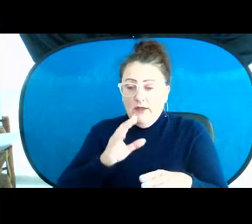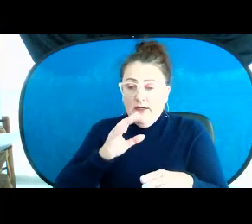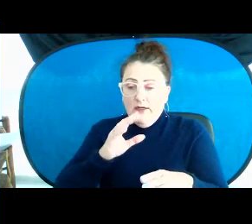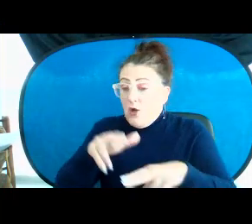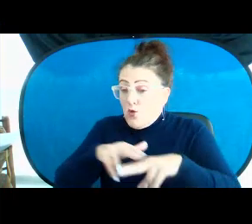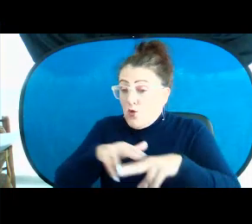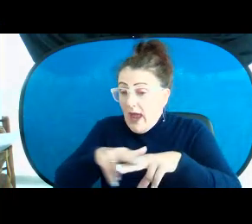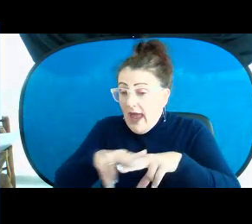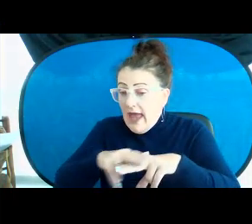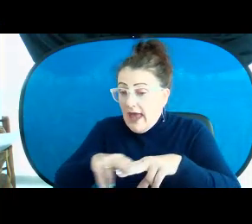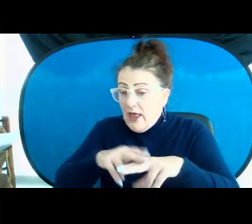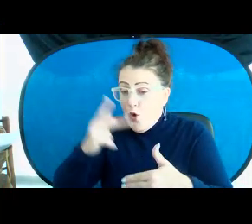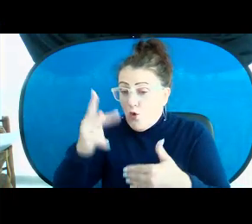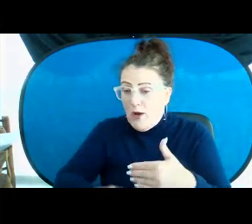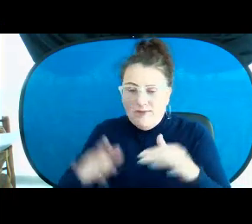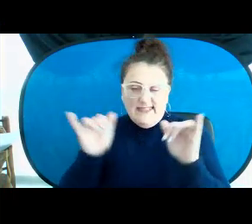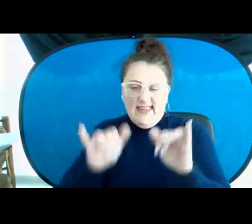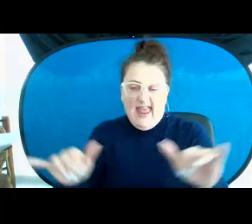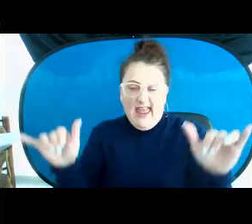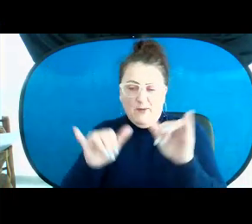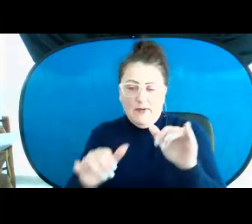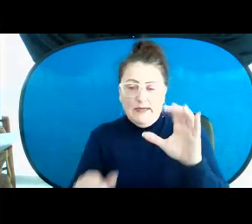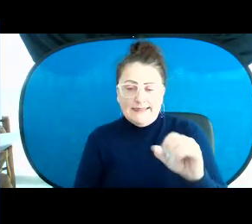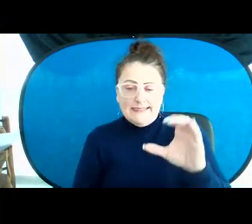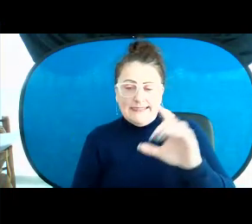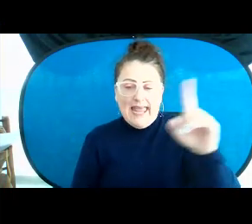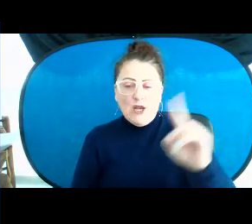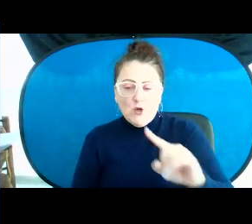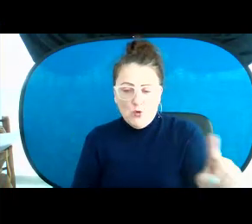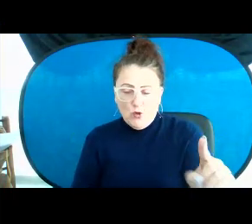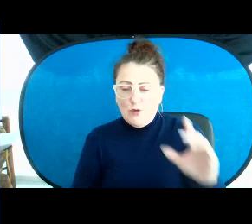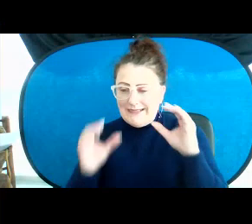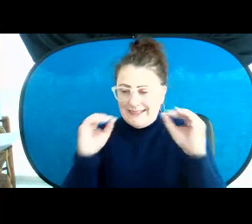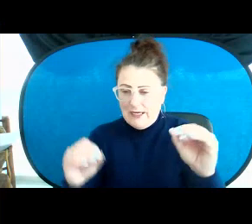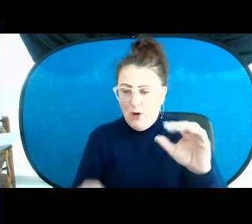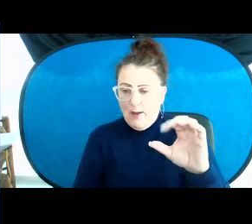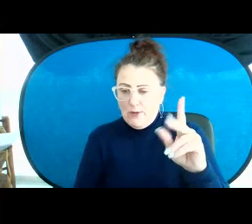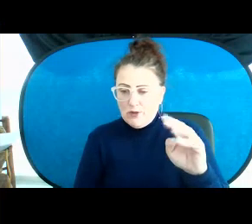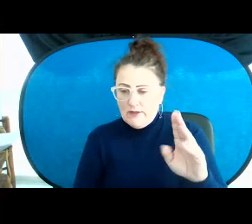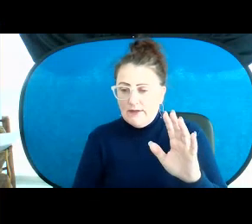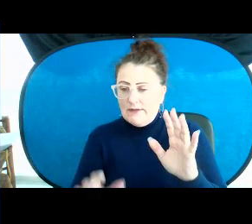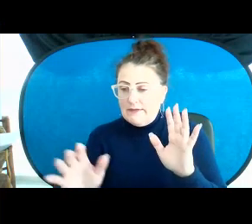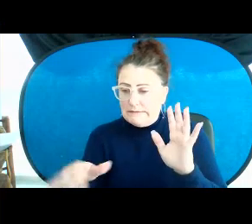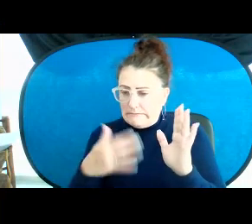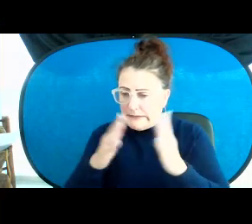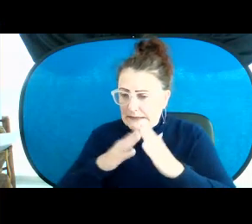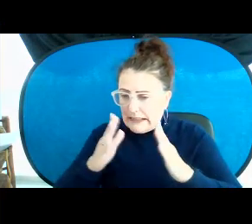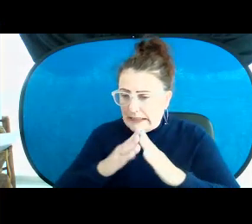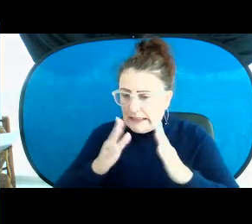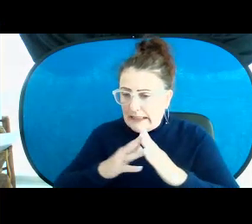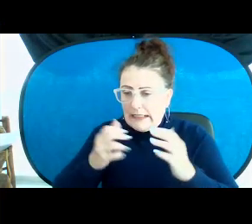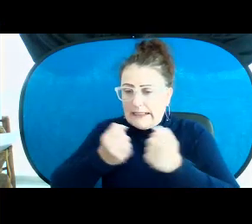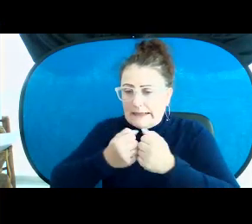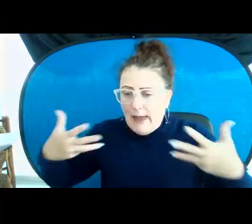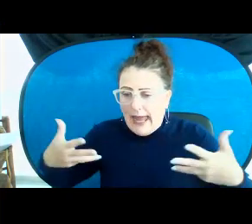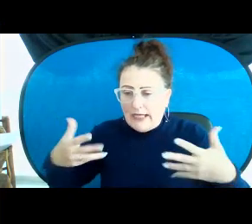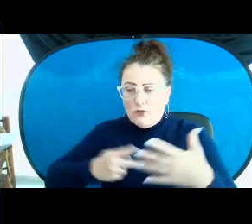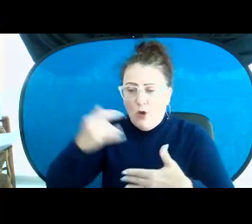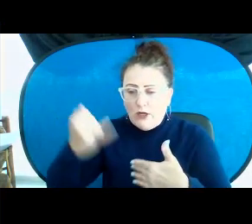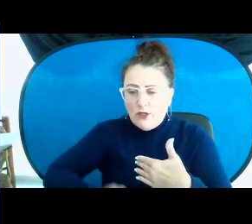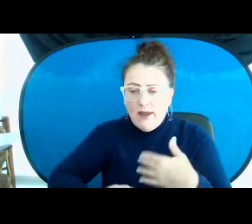Capital Program, Santa Cruz Zero Admissions Intercity Transit Service Expansion Project,